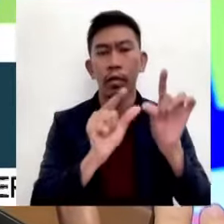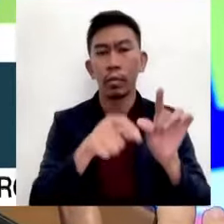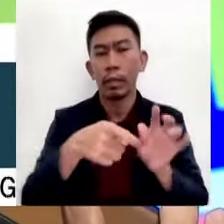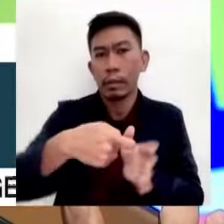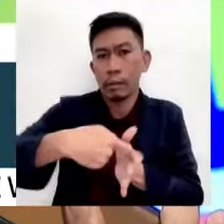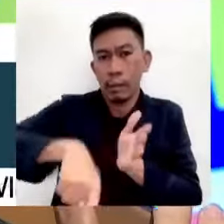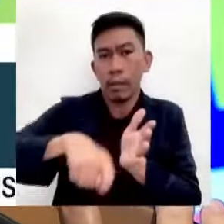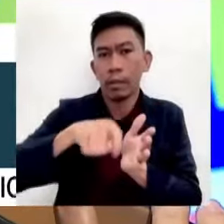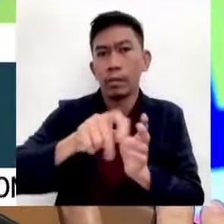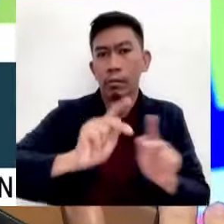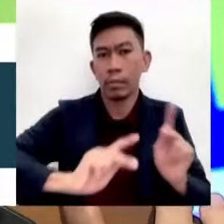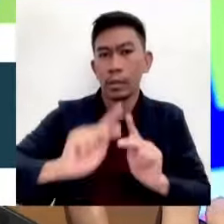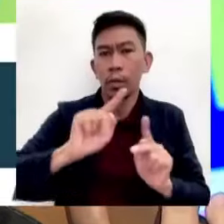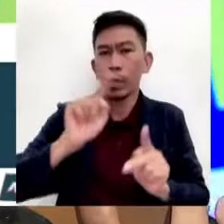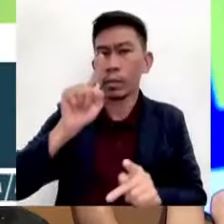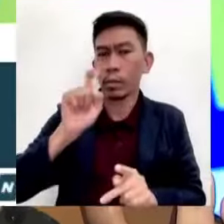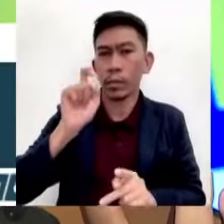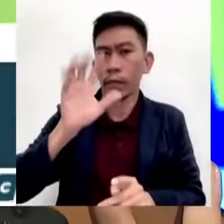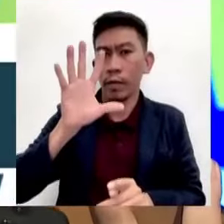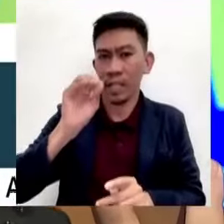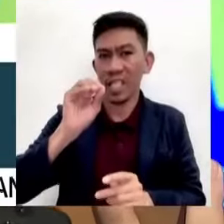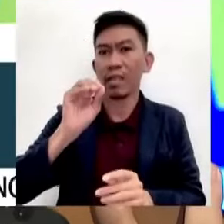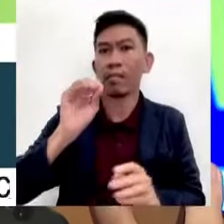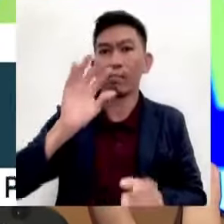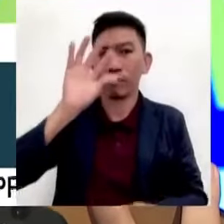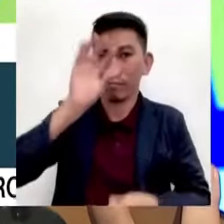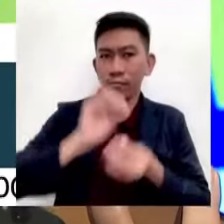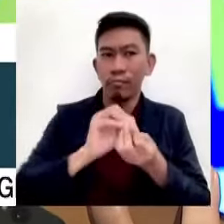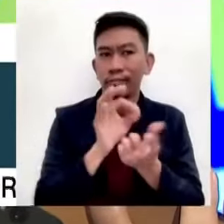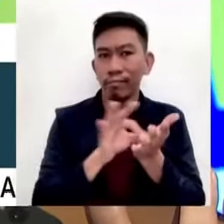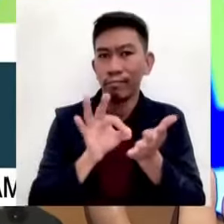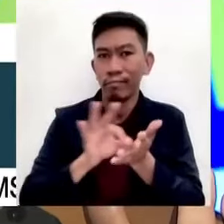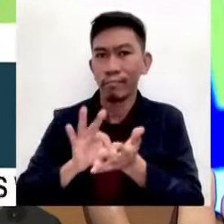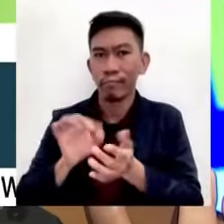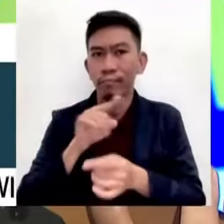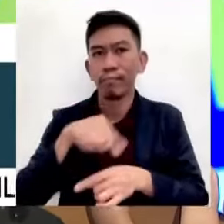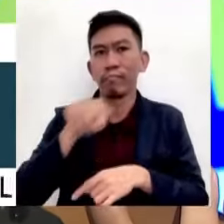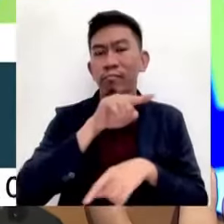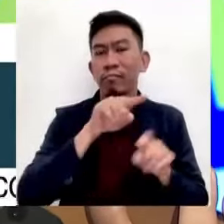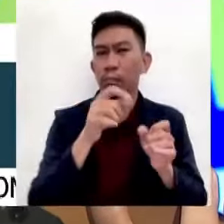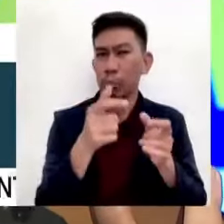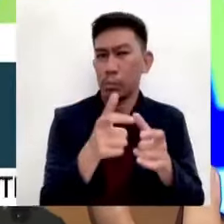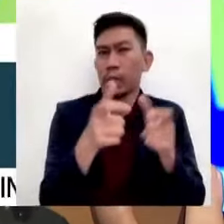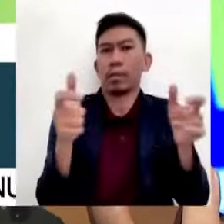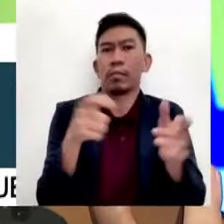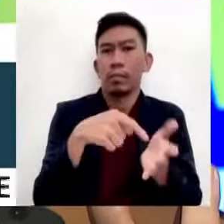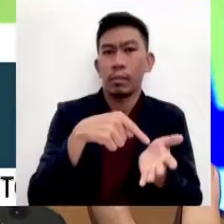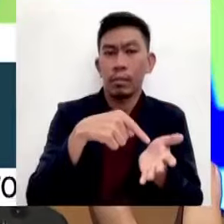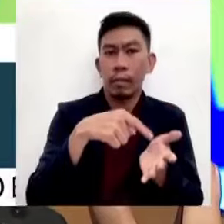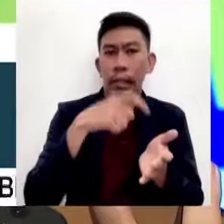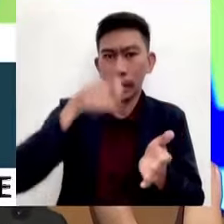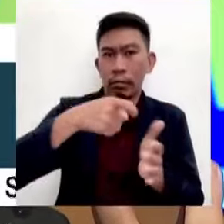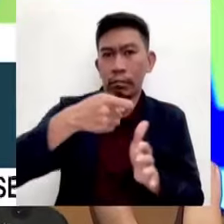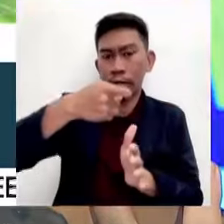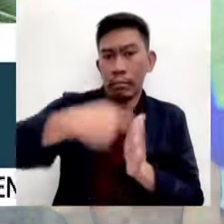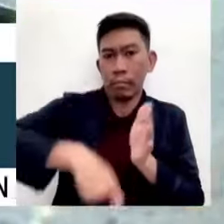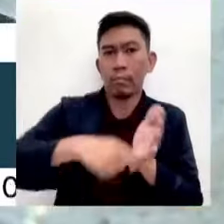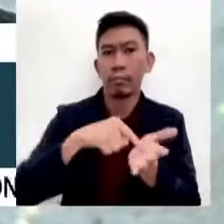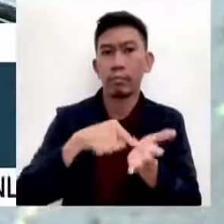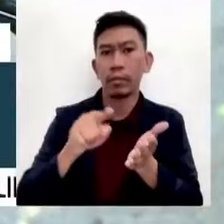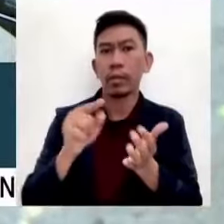150 na rin yan, malalaking mga taxpayers at sinisigurado natin na ipagpapatuloy natin ang ginagawa nating paghahabol sa mga big-time tax